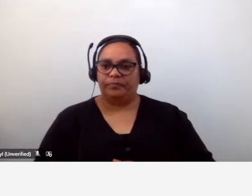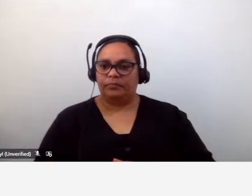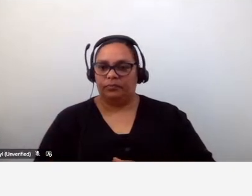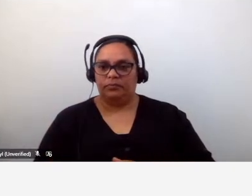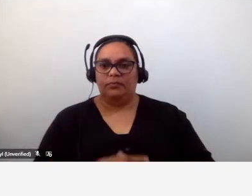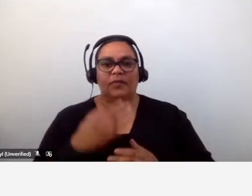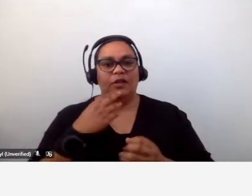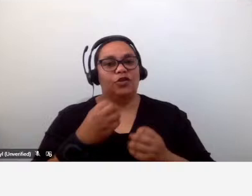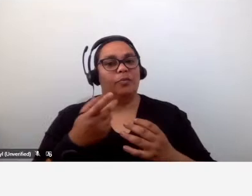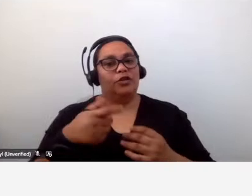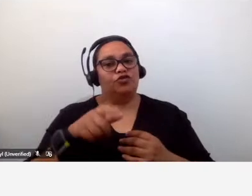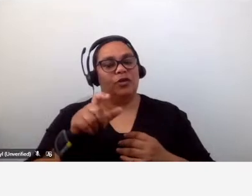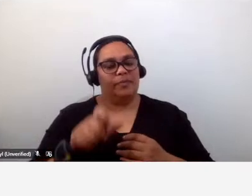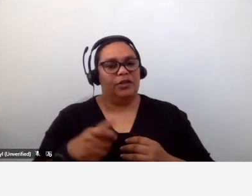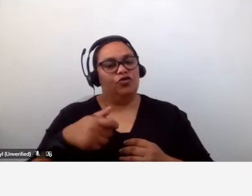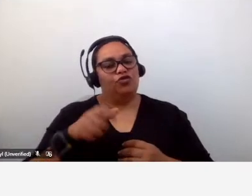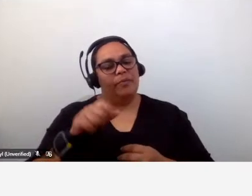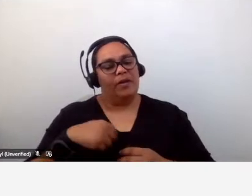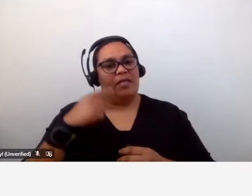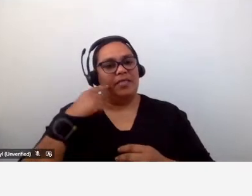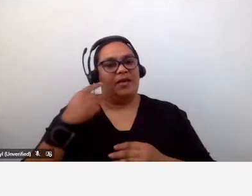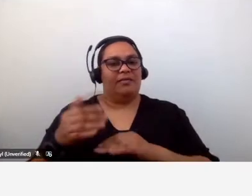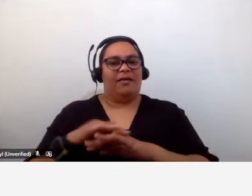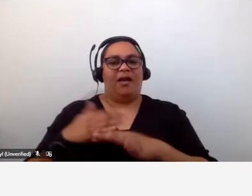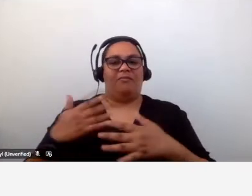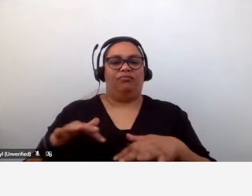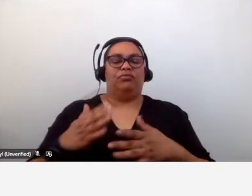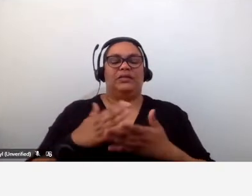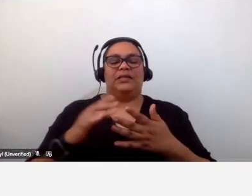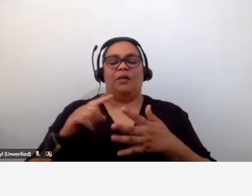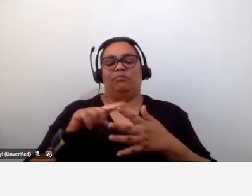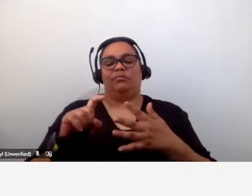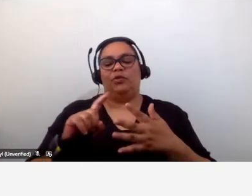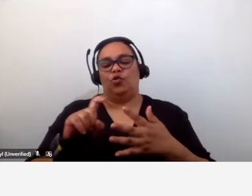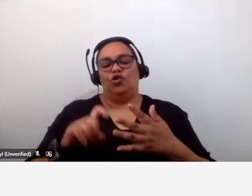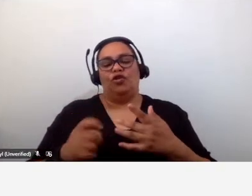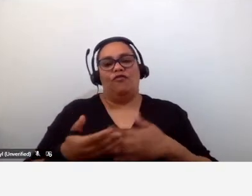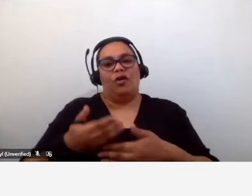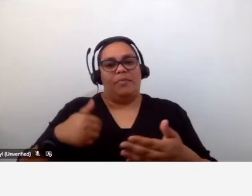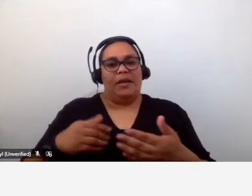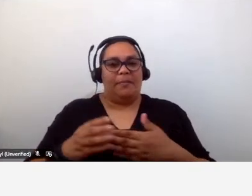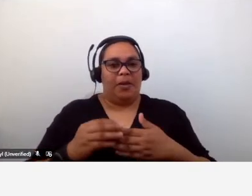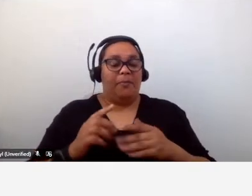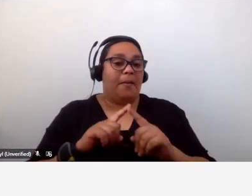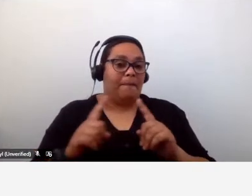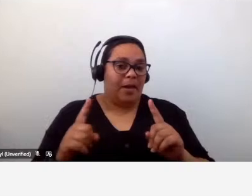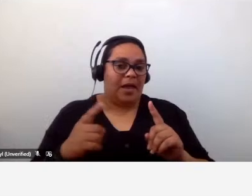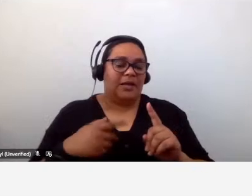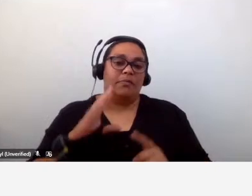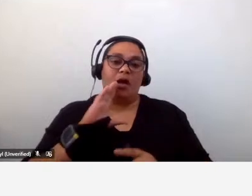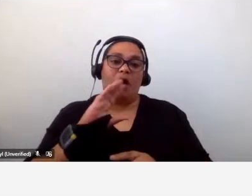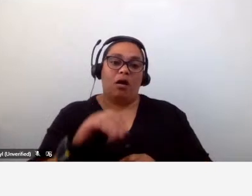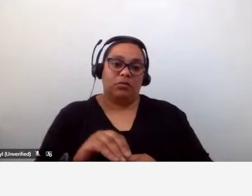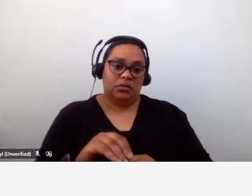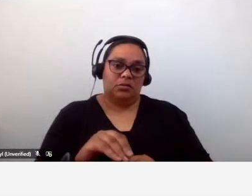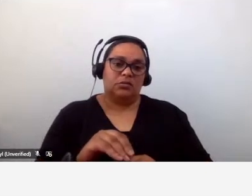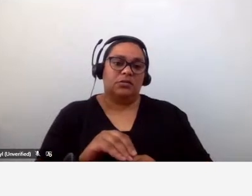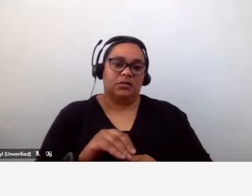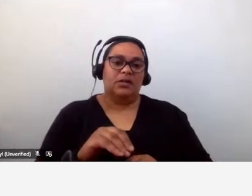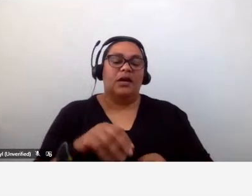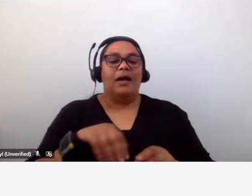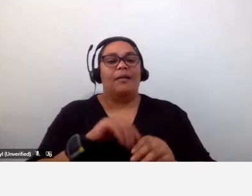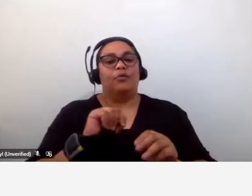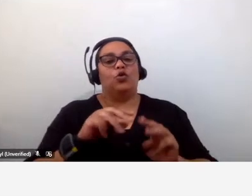Thank you very much, Chairperson. Chairperson, I think I've been covered with some of the questions from the previous member, but let me then ask, in terms